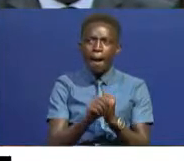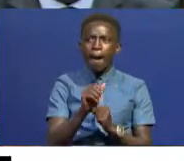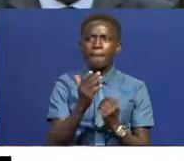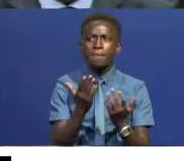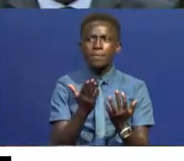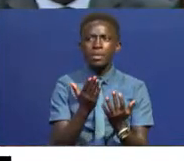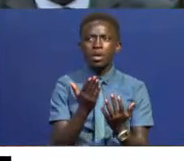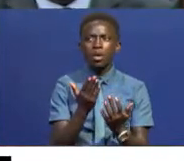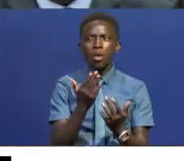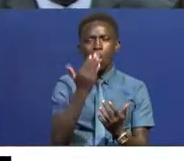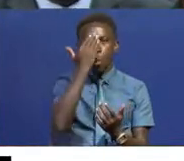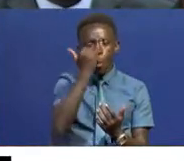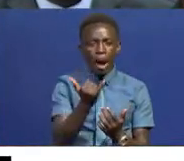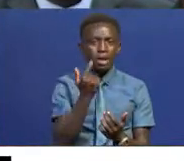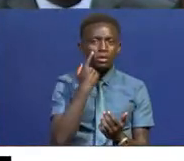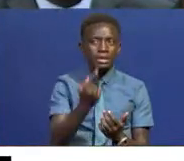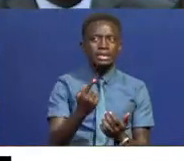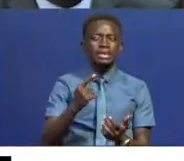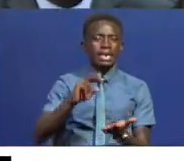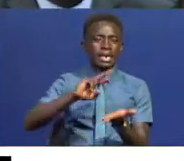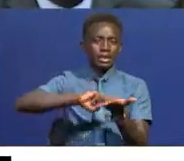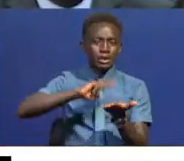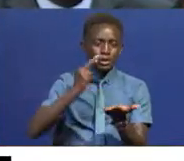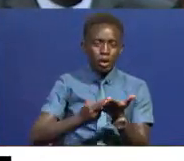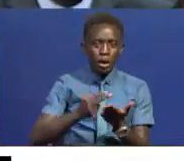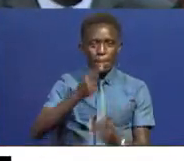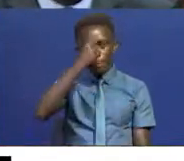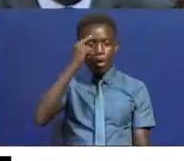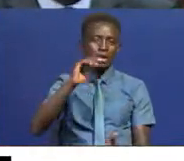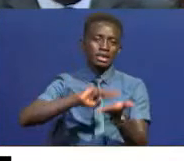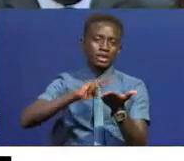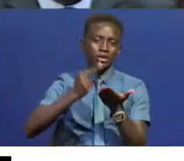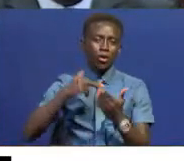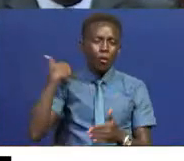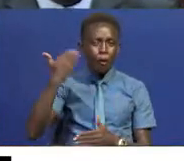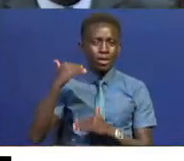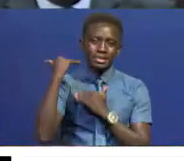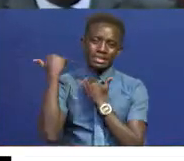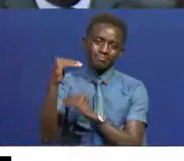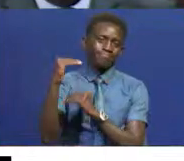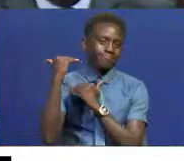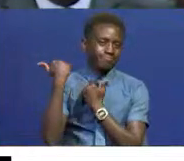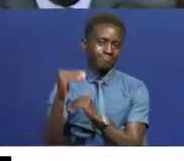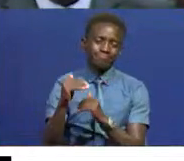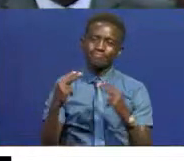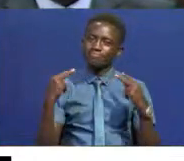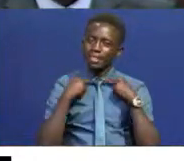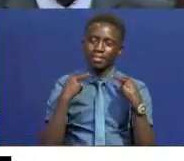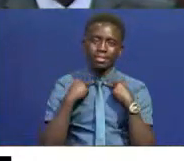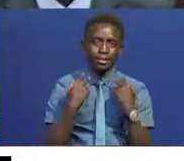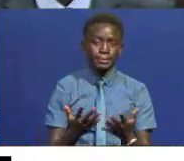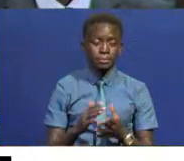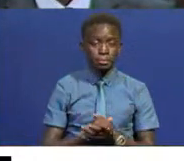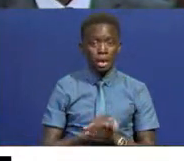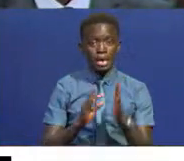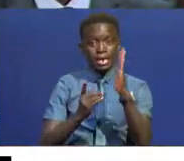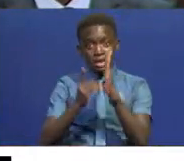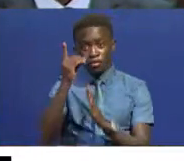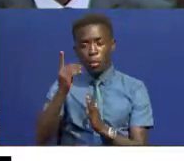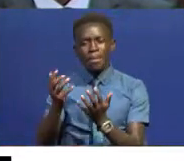that resources are always limited. Our development needs many, and our